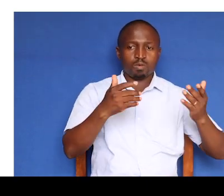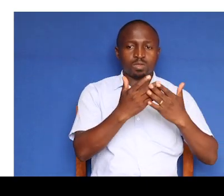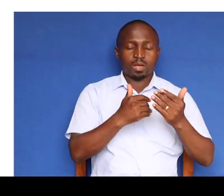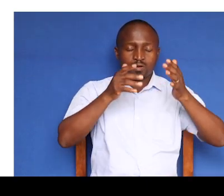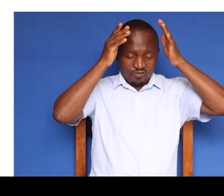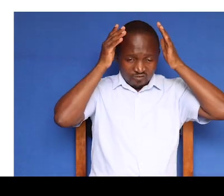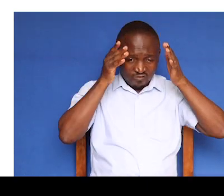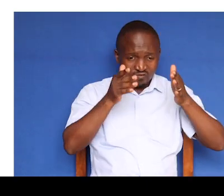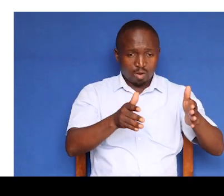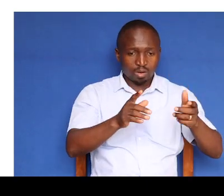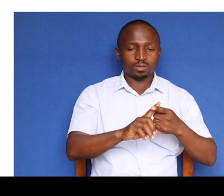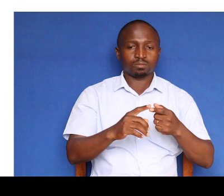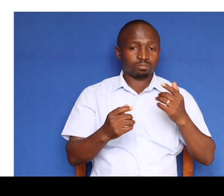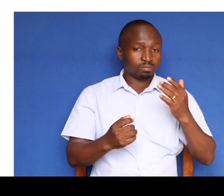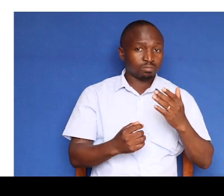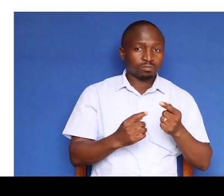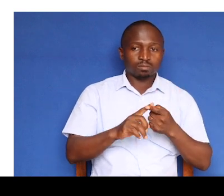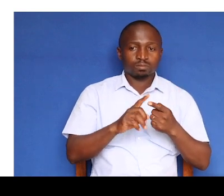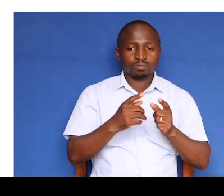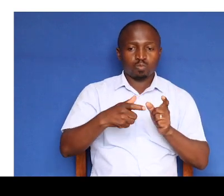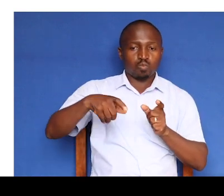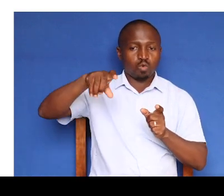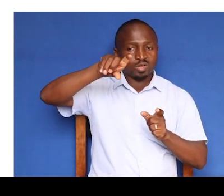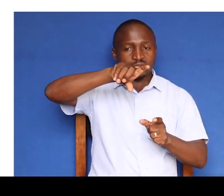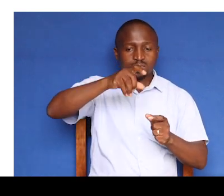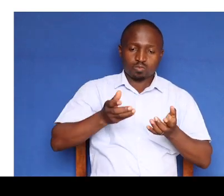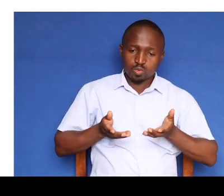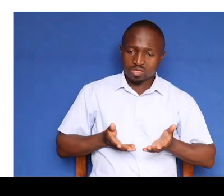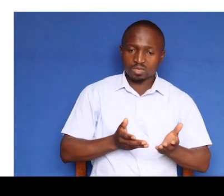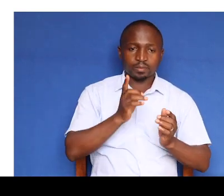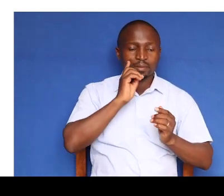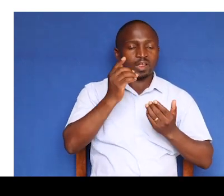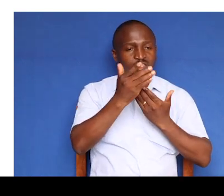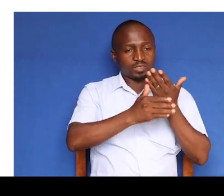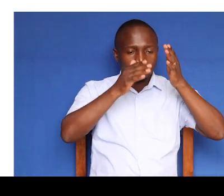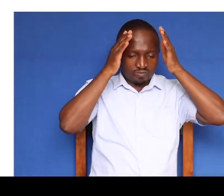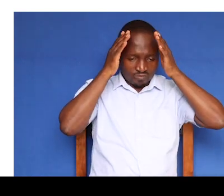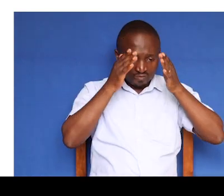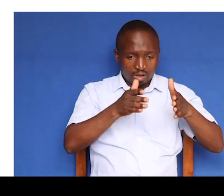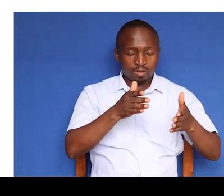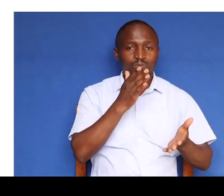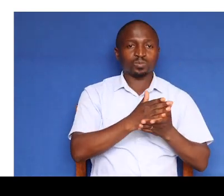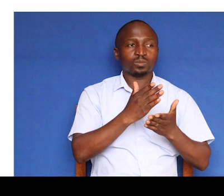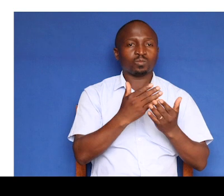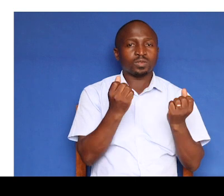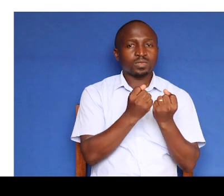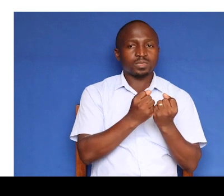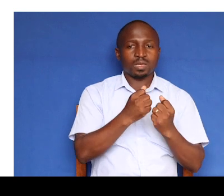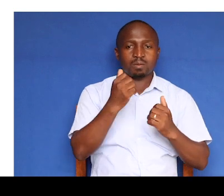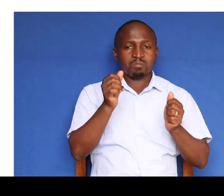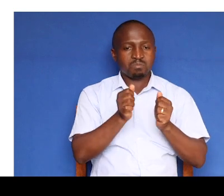total production, total output will be increased because each country should specialize in make its